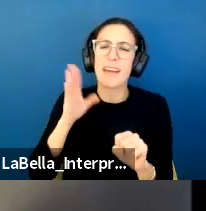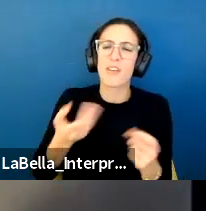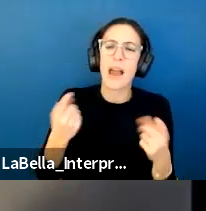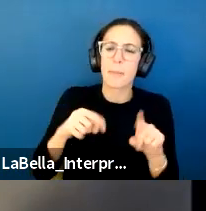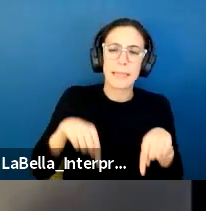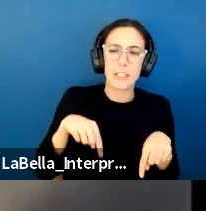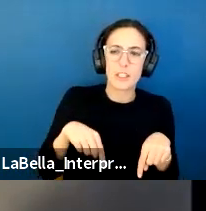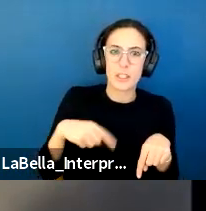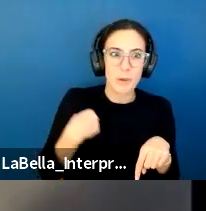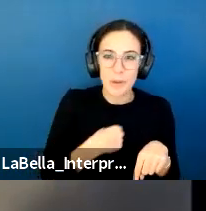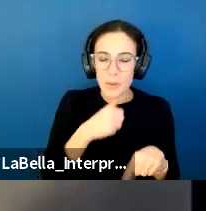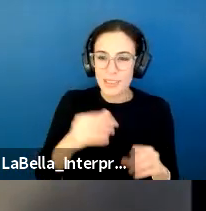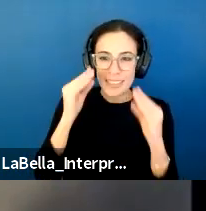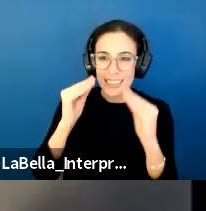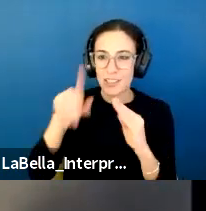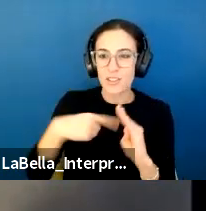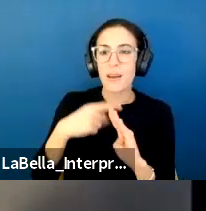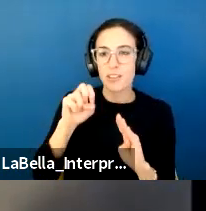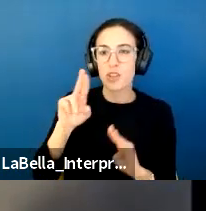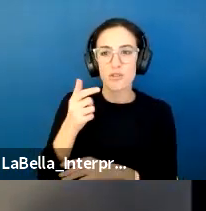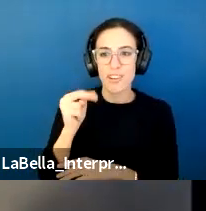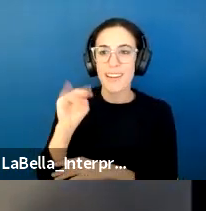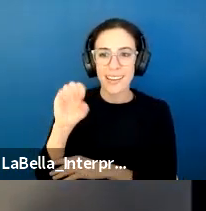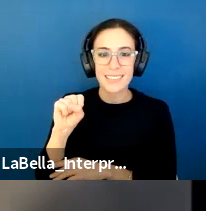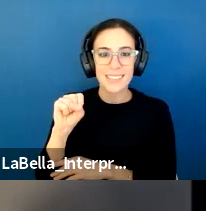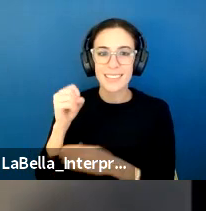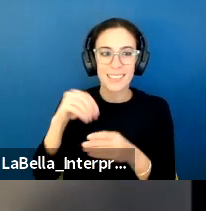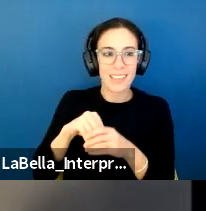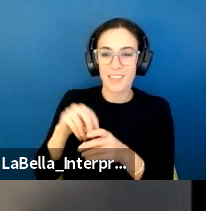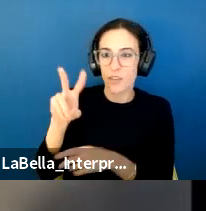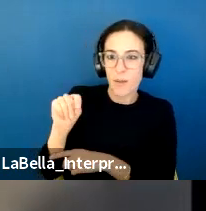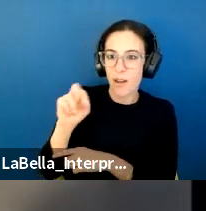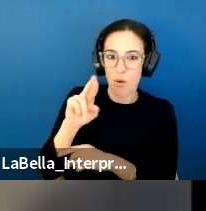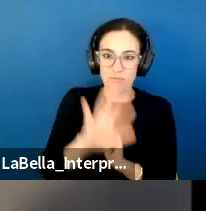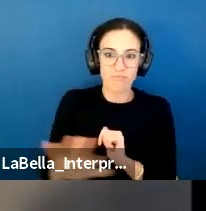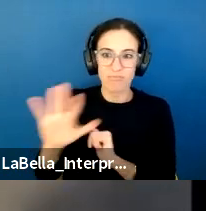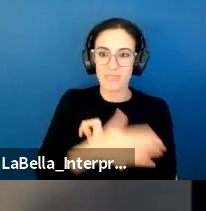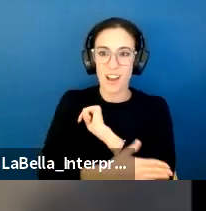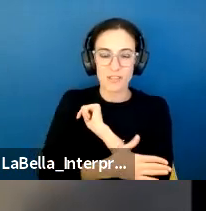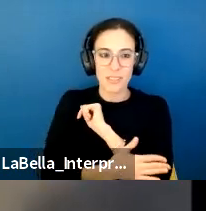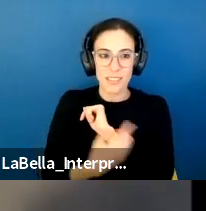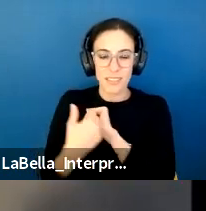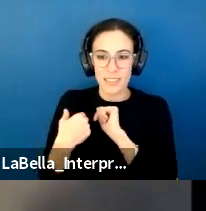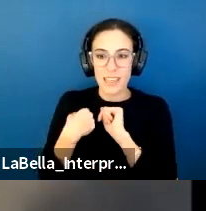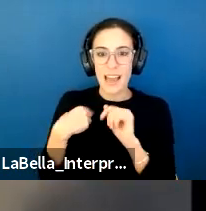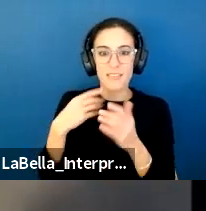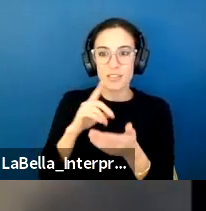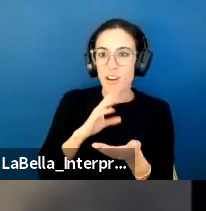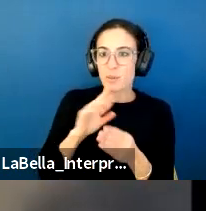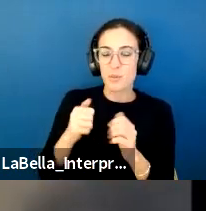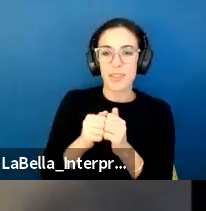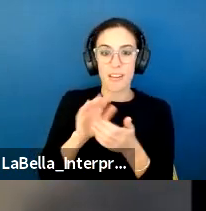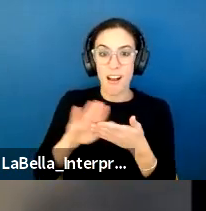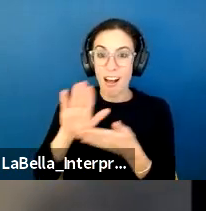about the eugenics movement in Vermont or in the country. It takes I've talked to college classes on